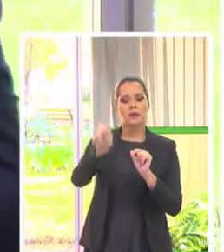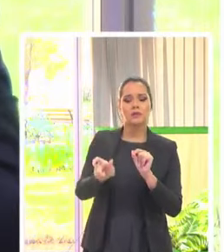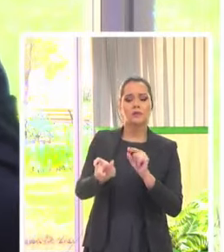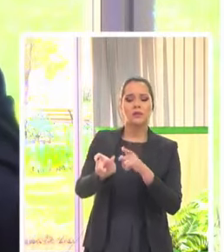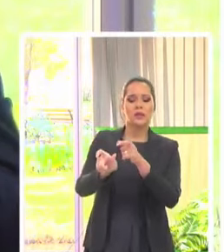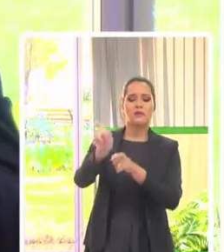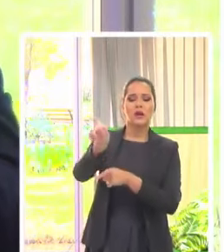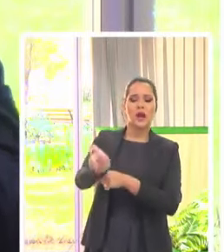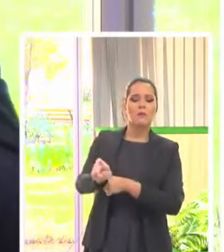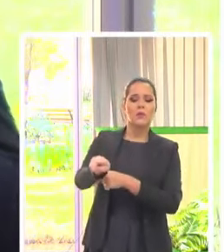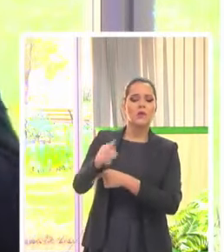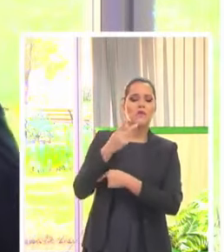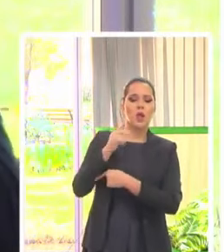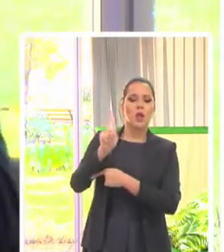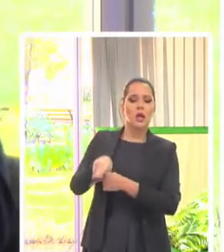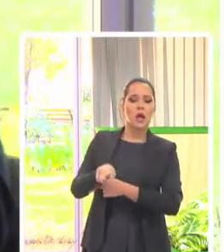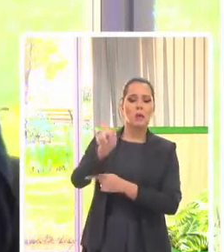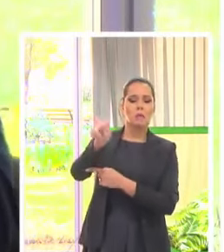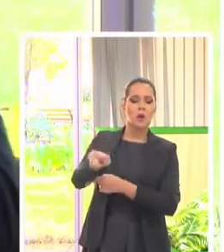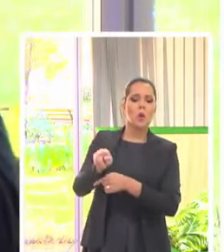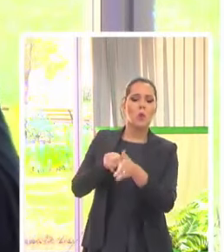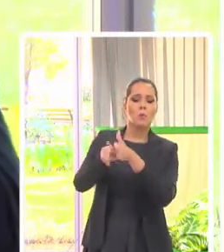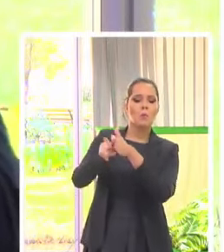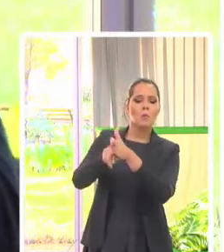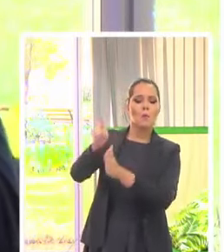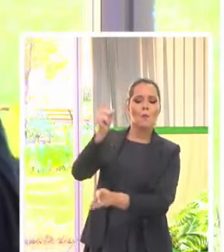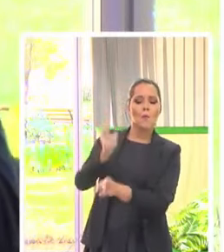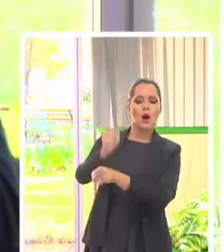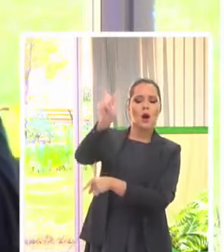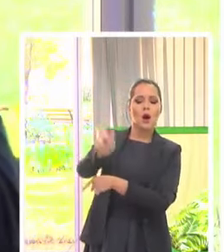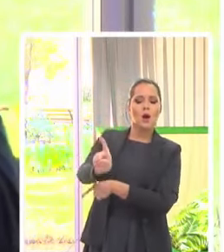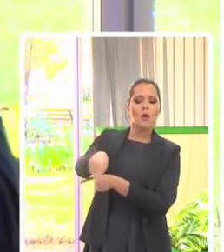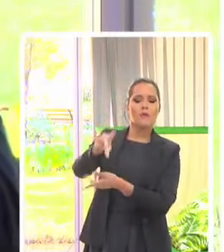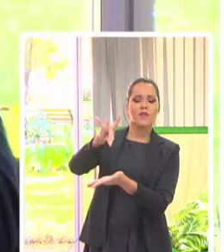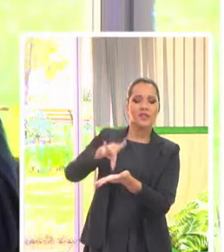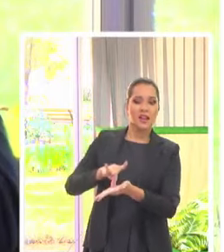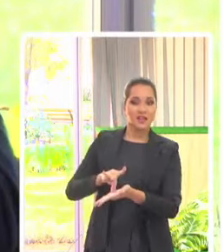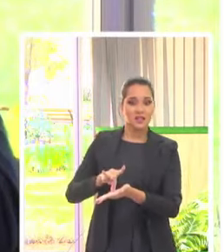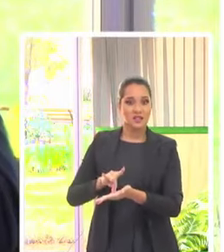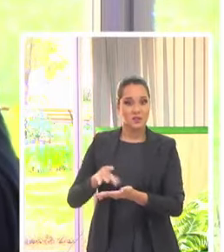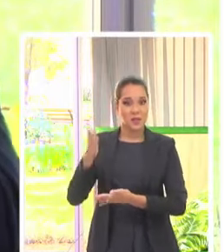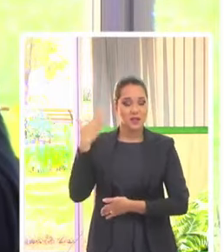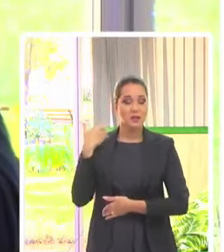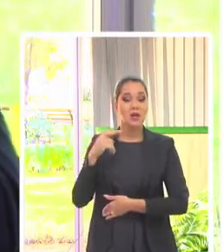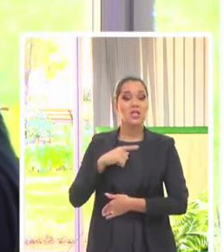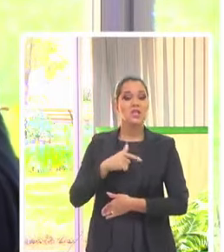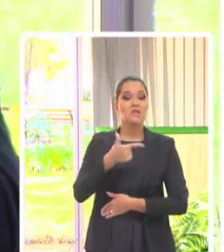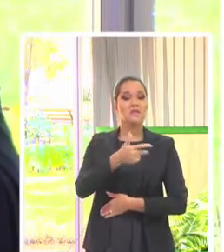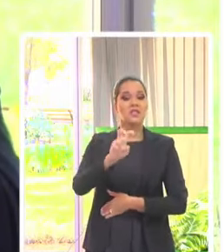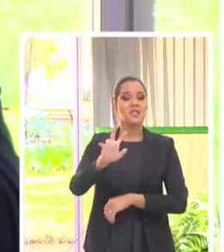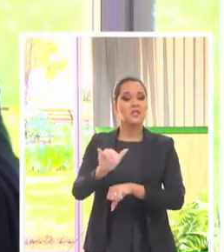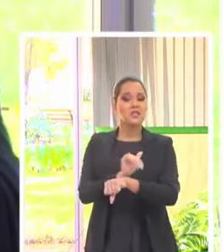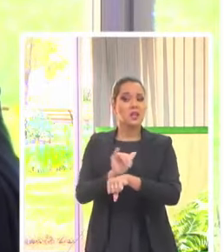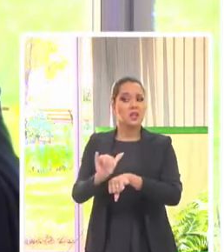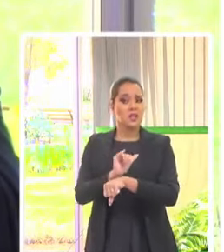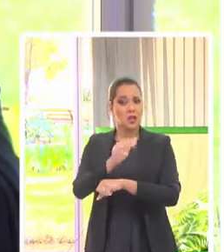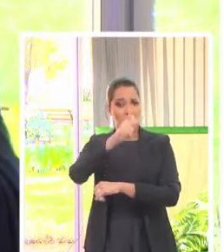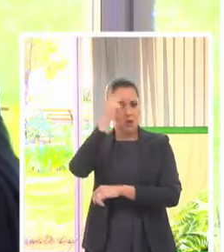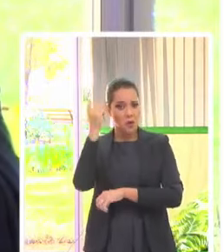Before Aadhaar, there are 25 ways that a person could